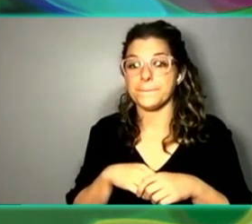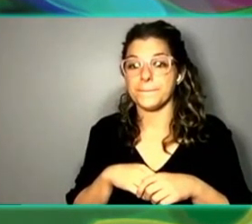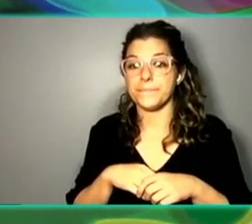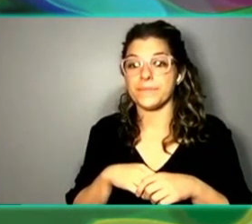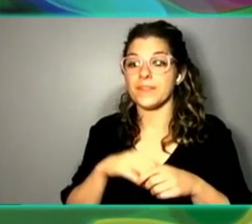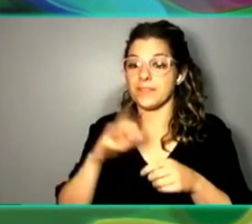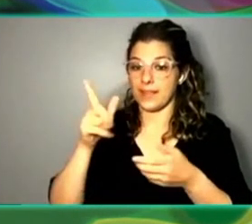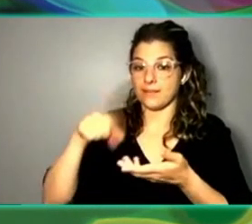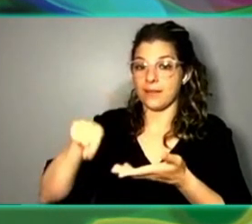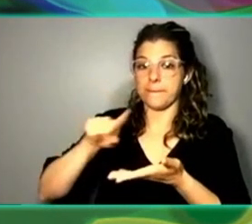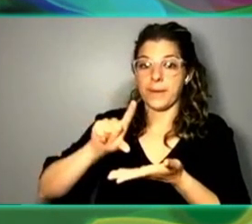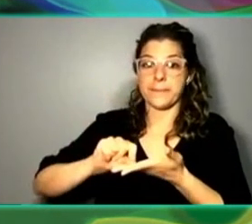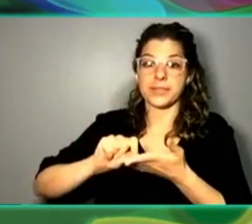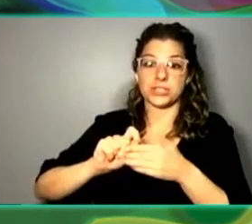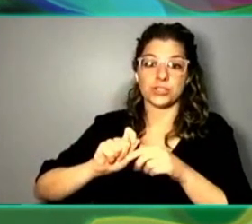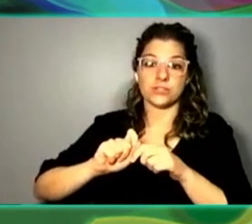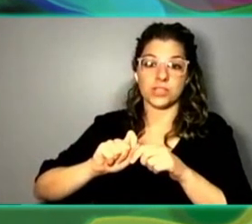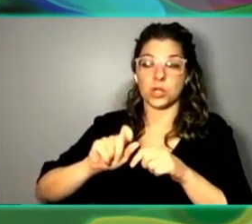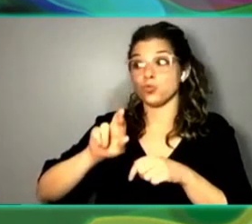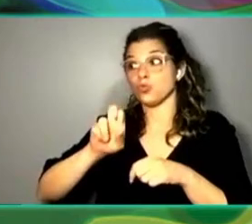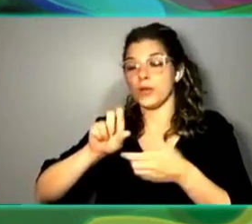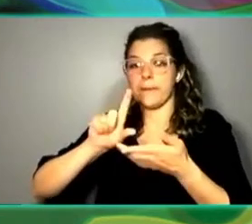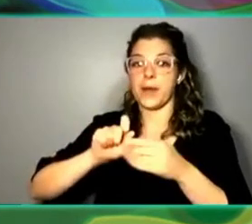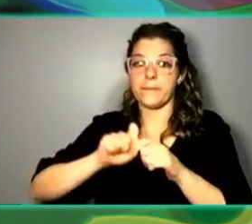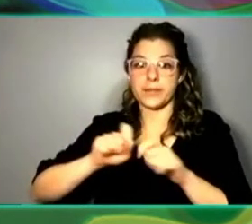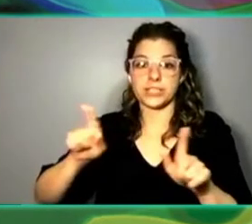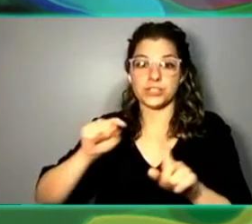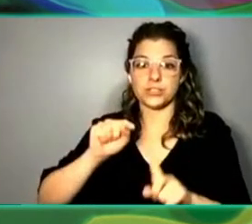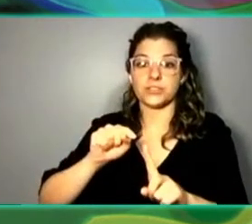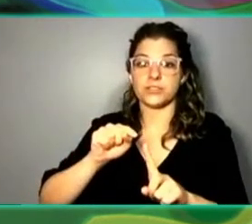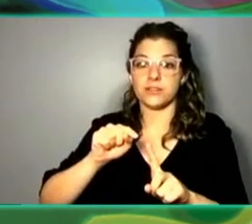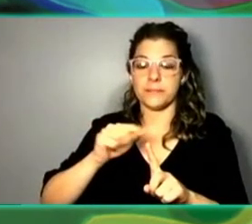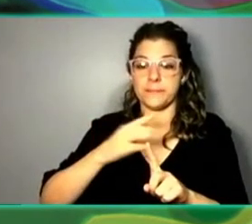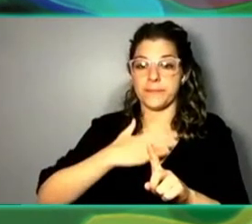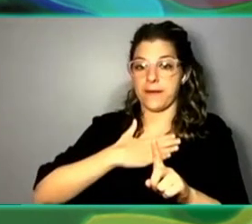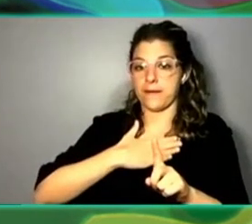Published or, you know, republished my